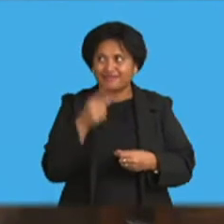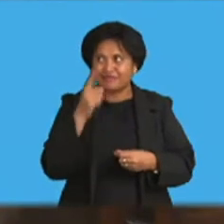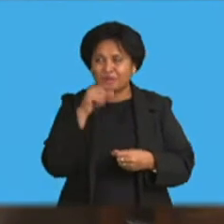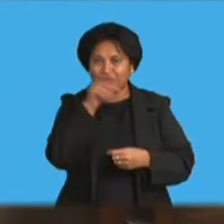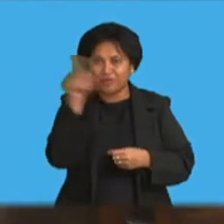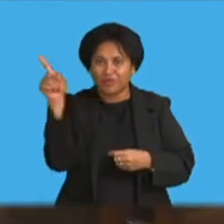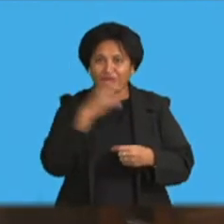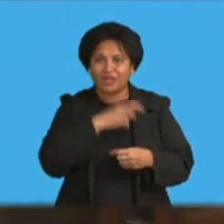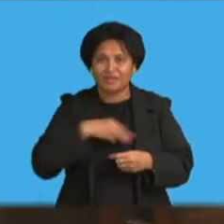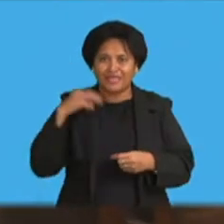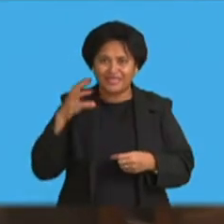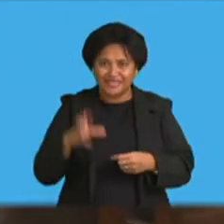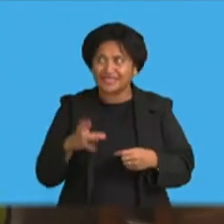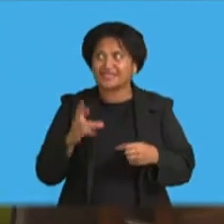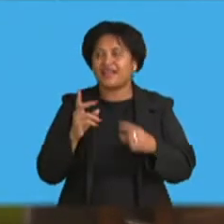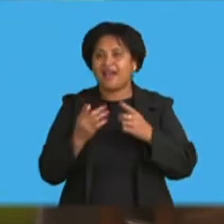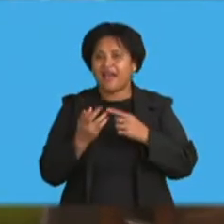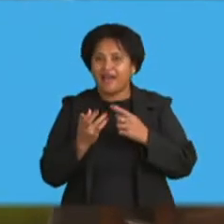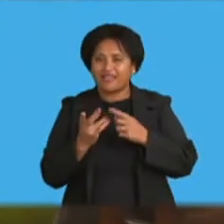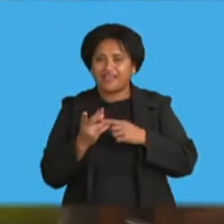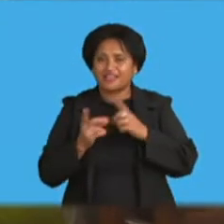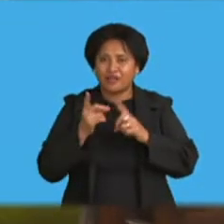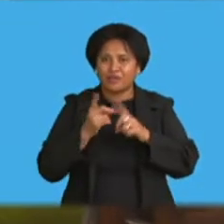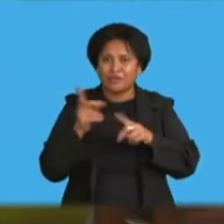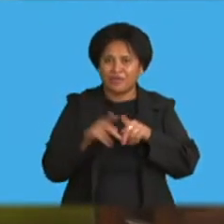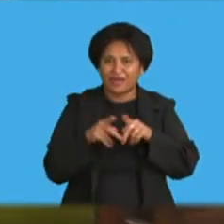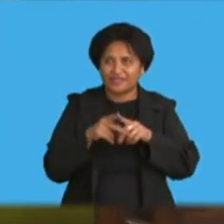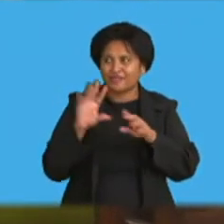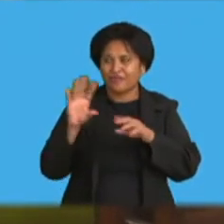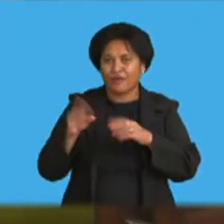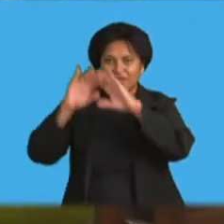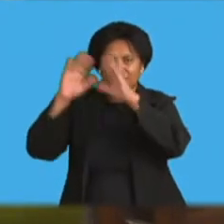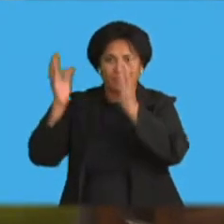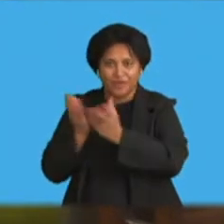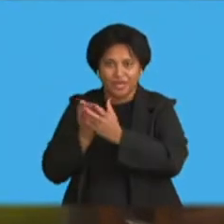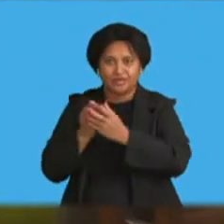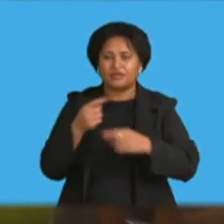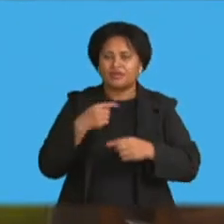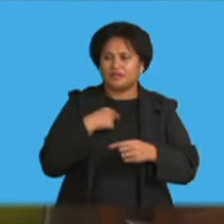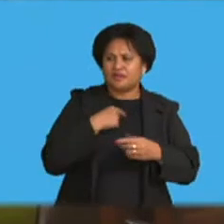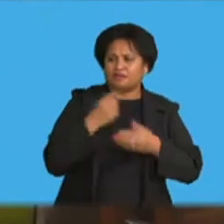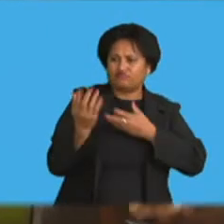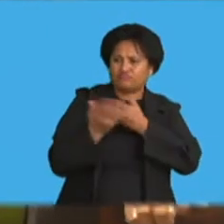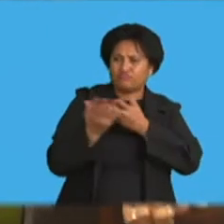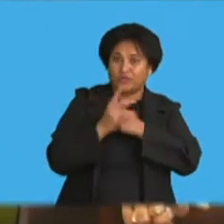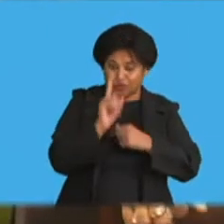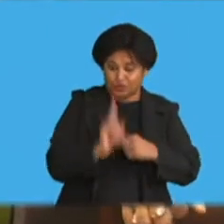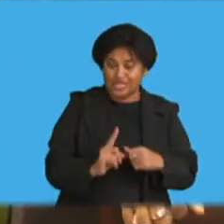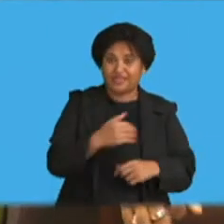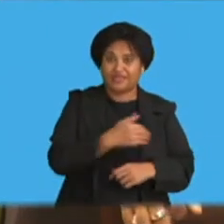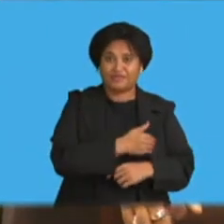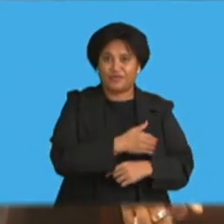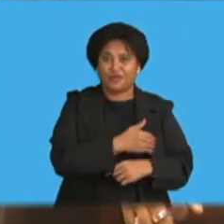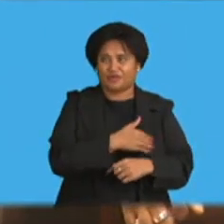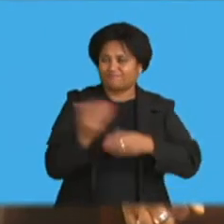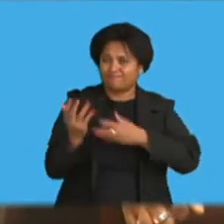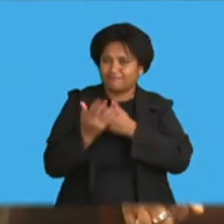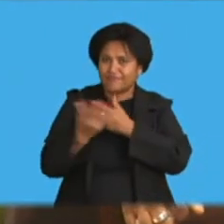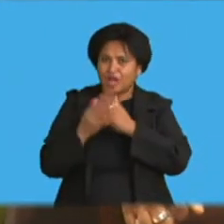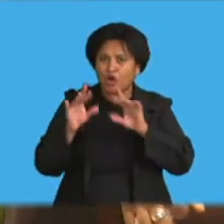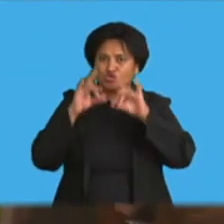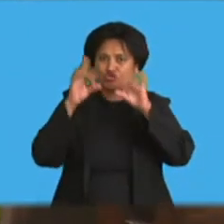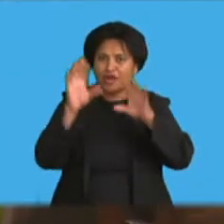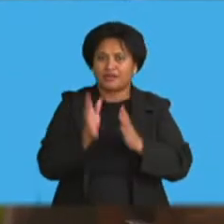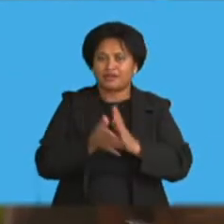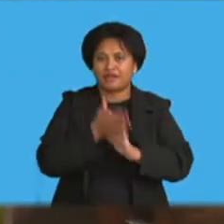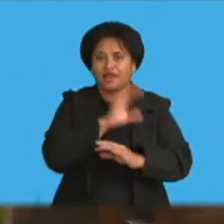our partners in the development around the world. And as I mentioned also, Madam Speaker, I spoke to the Australian High Commissioner earlier this morning, where we hope to get a letter in respect